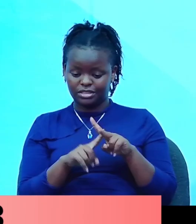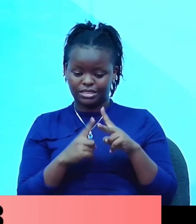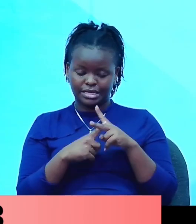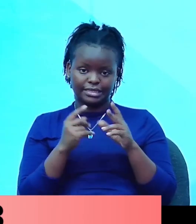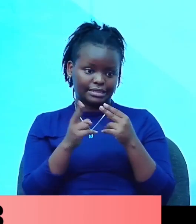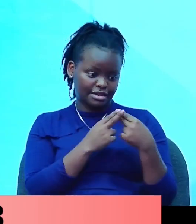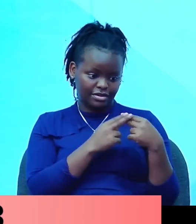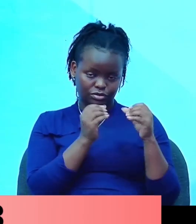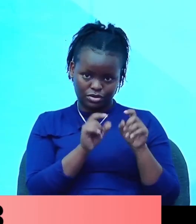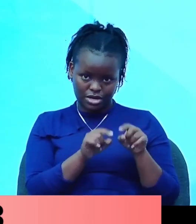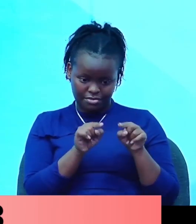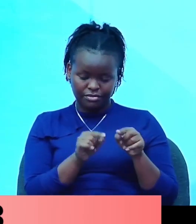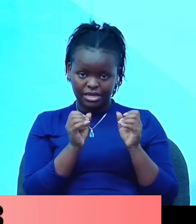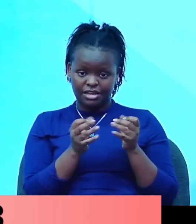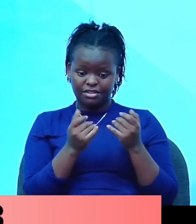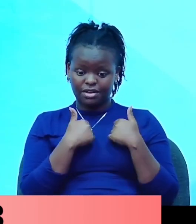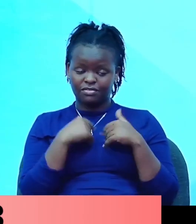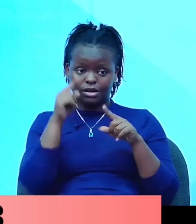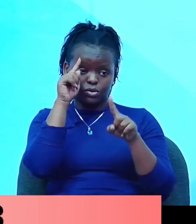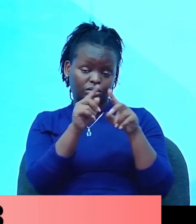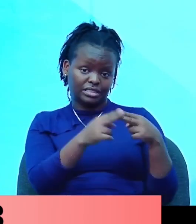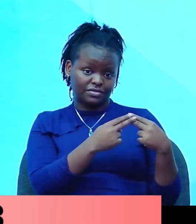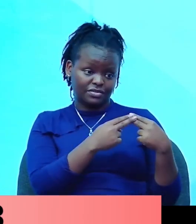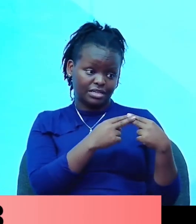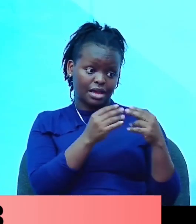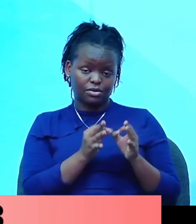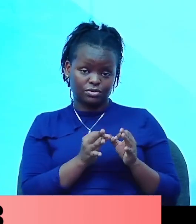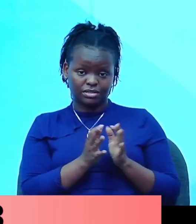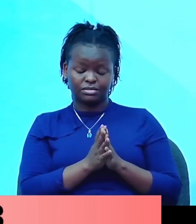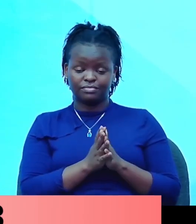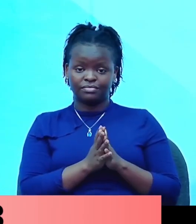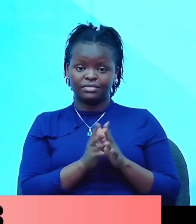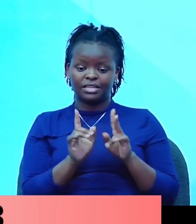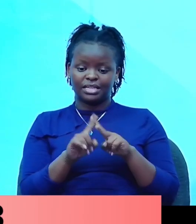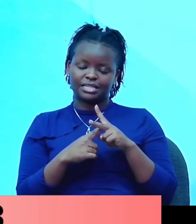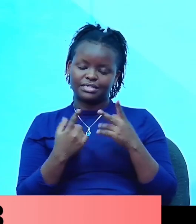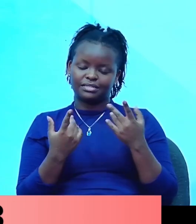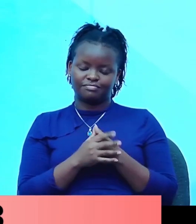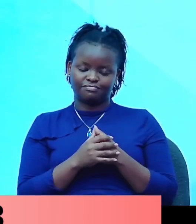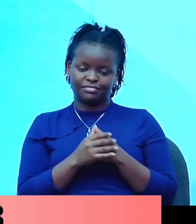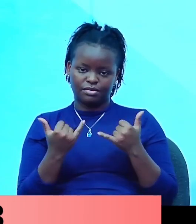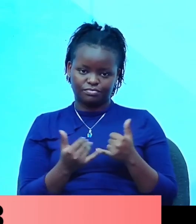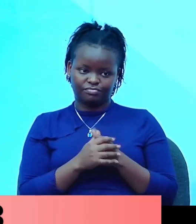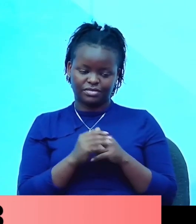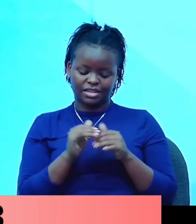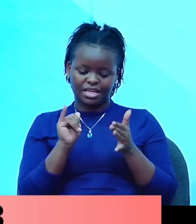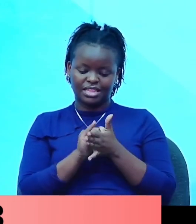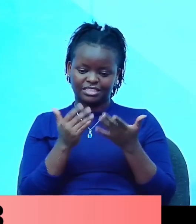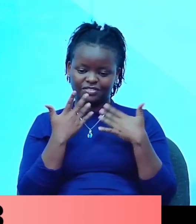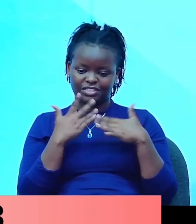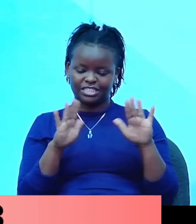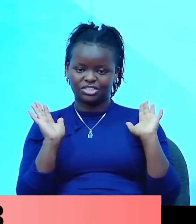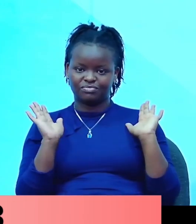already have a gold savings account, Rusha pesa. Start building your savings. Kabisa. Yeah. And that ties up to hata ni kama umeshaijibu, but because